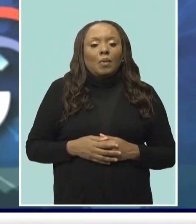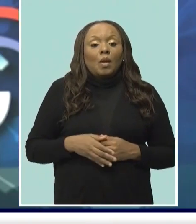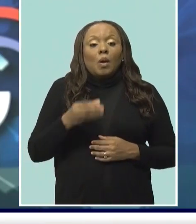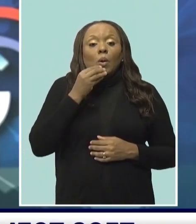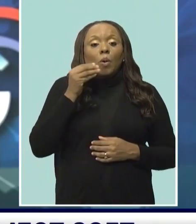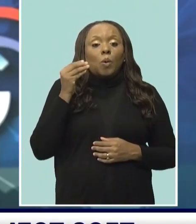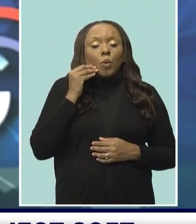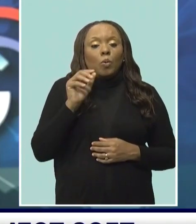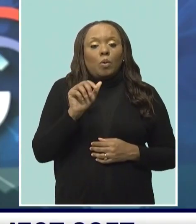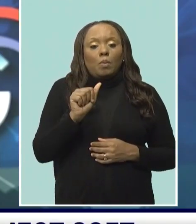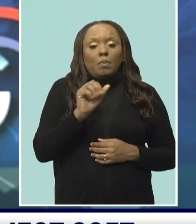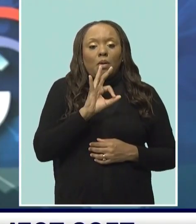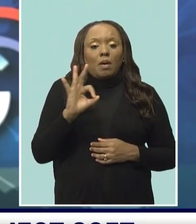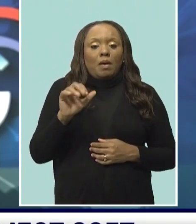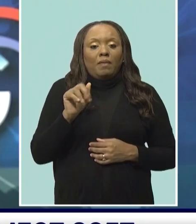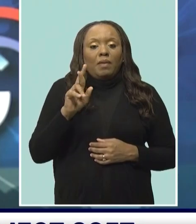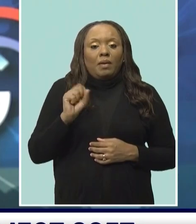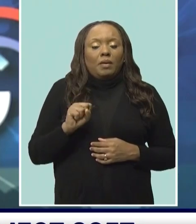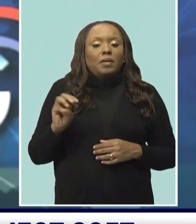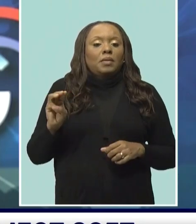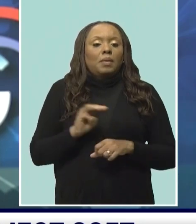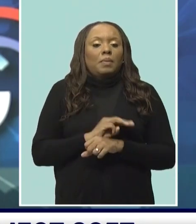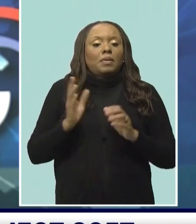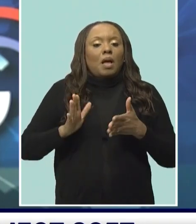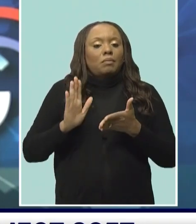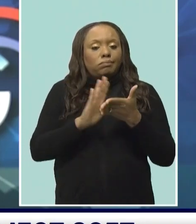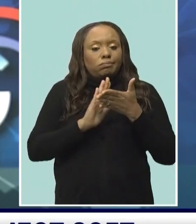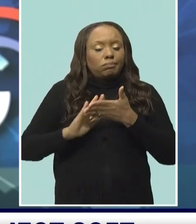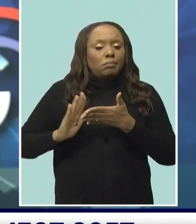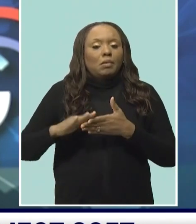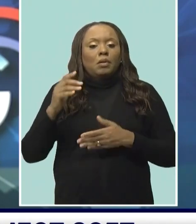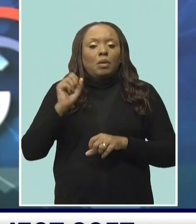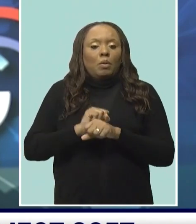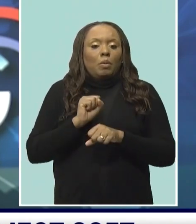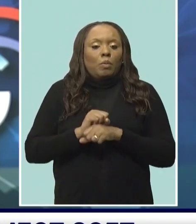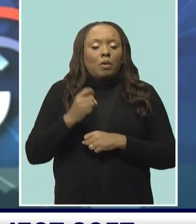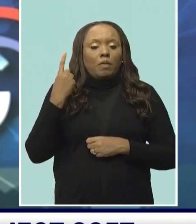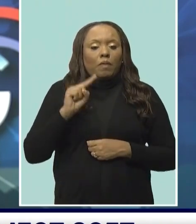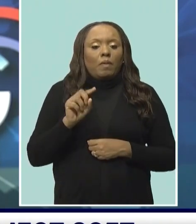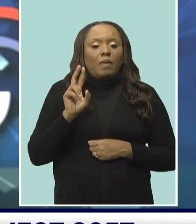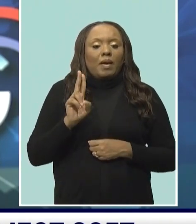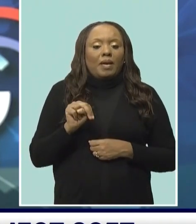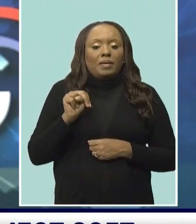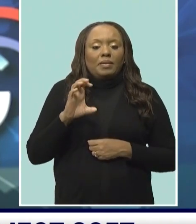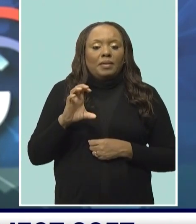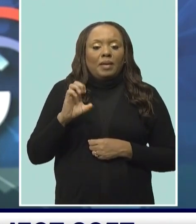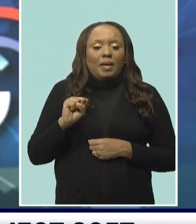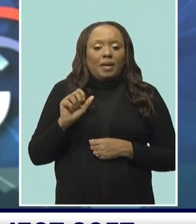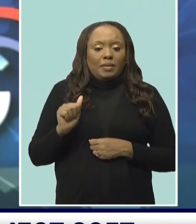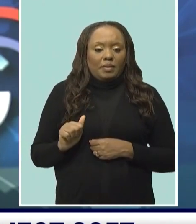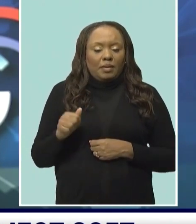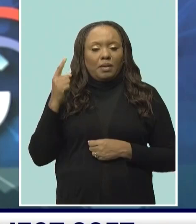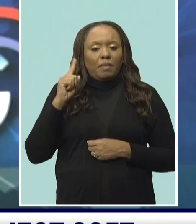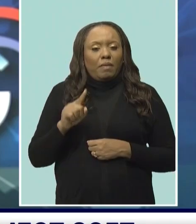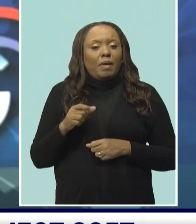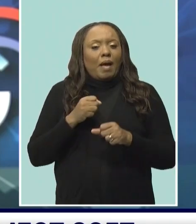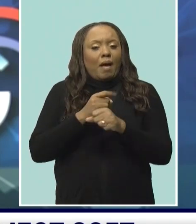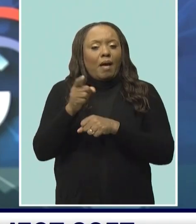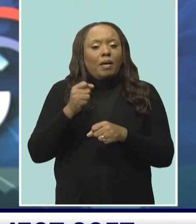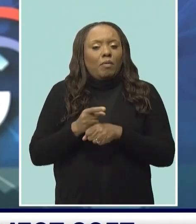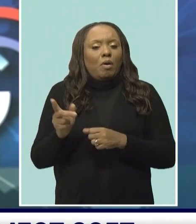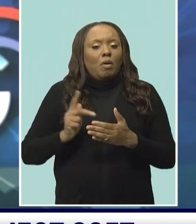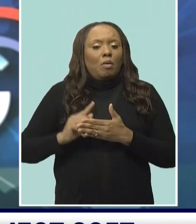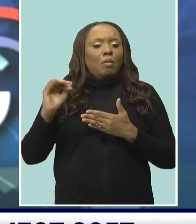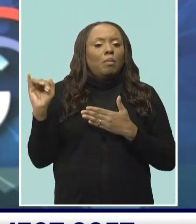Home Affairs Minister Wilfred Abrams has lauded the work of the National Council on Substance Abuse for its annual Project Soft Transitional